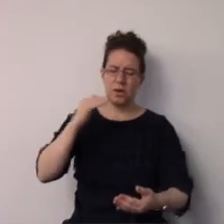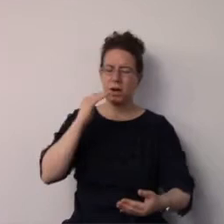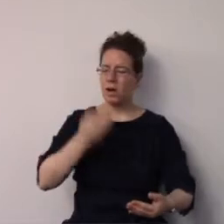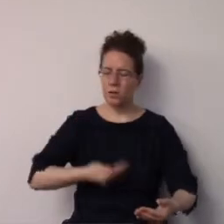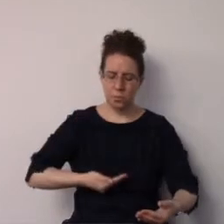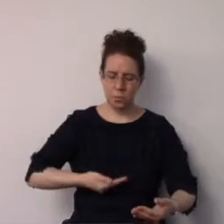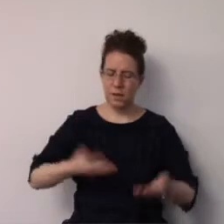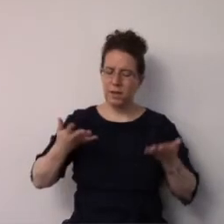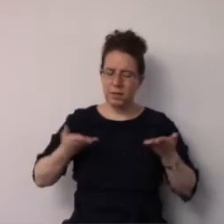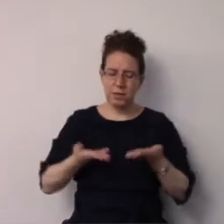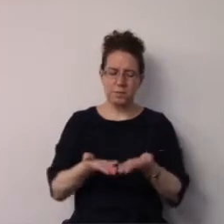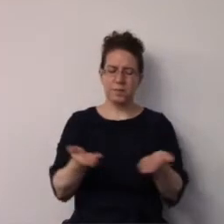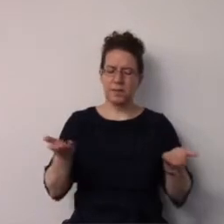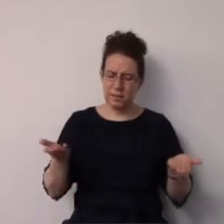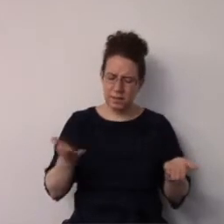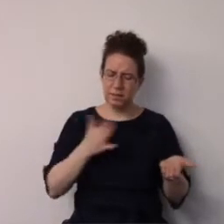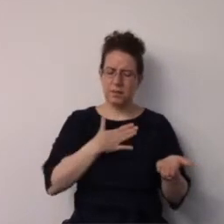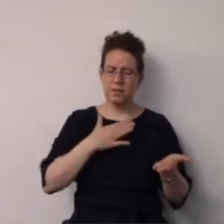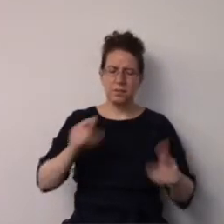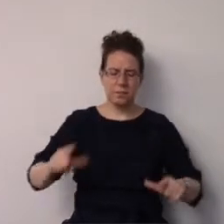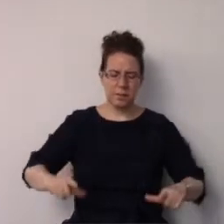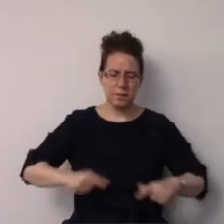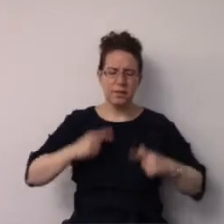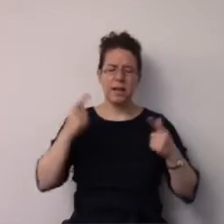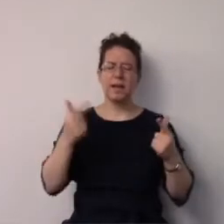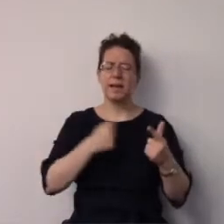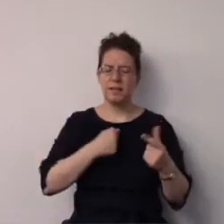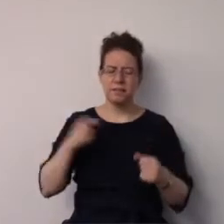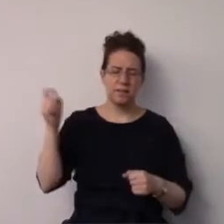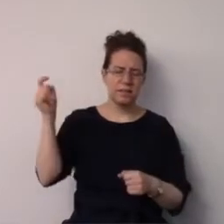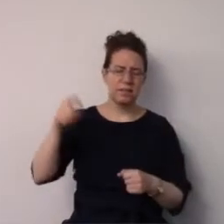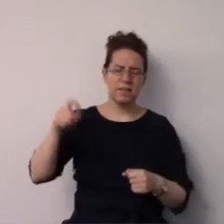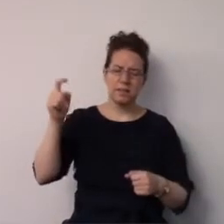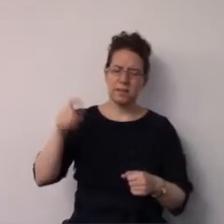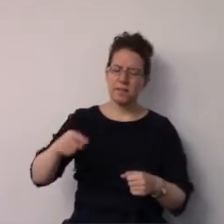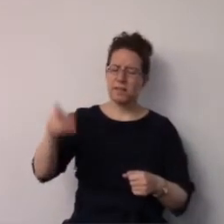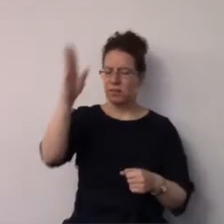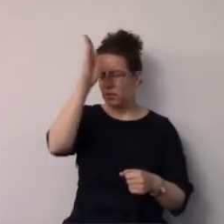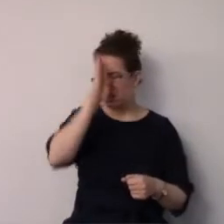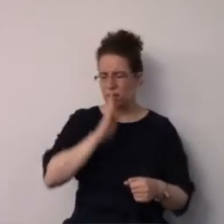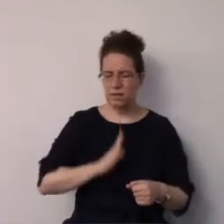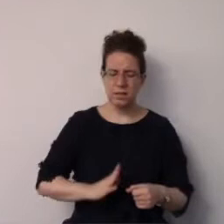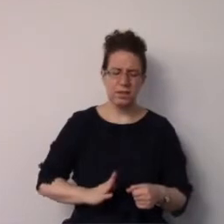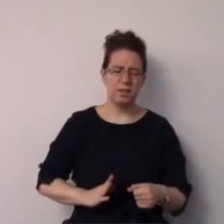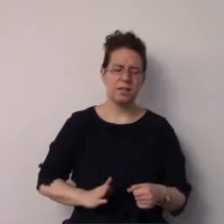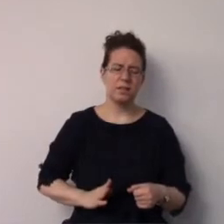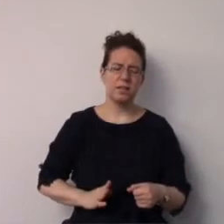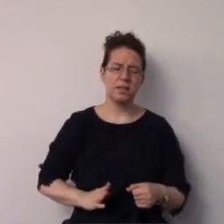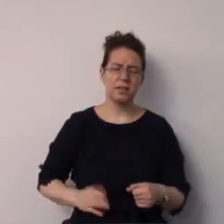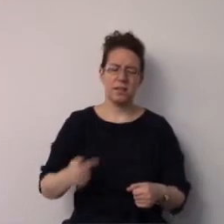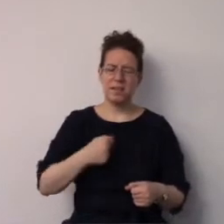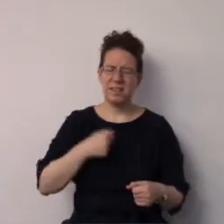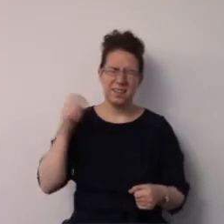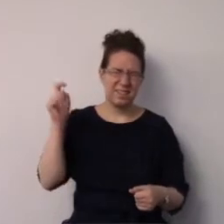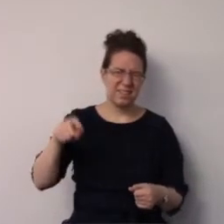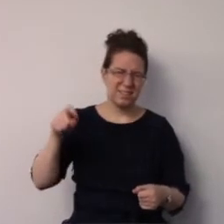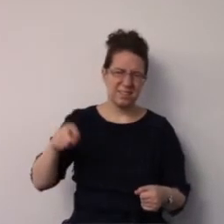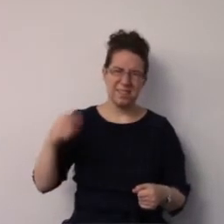presence. They need your power. They need your mercy. They need your mercy. I